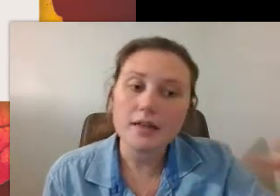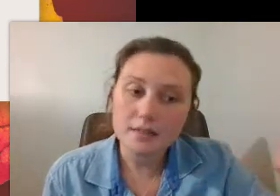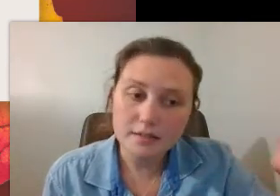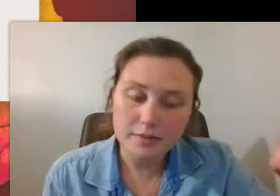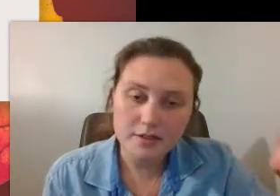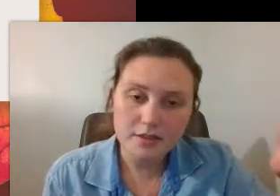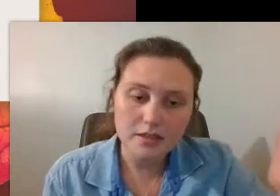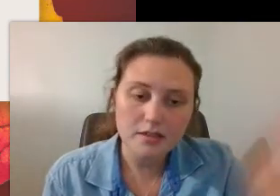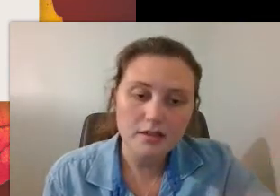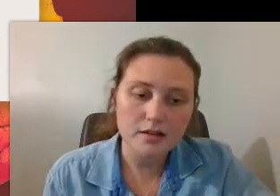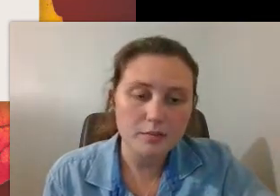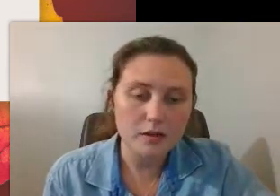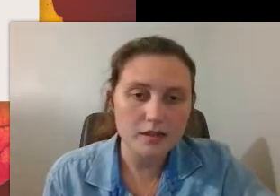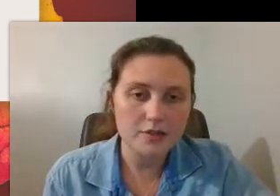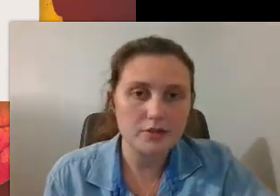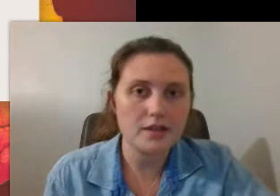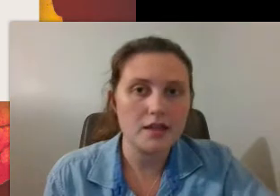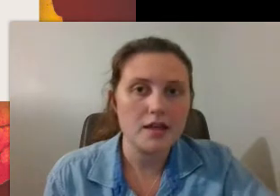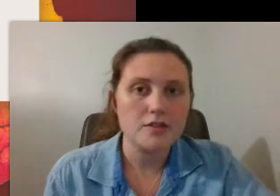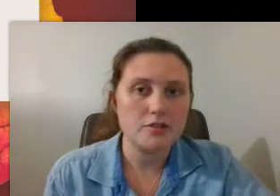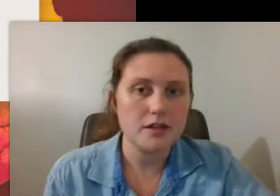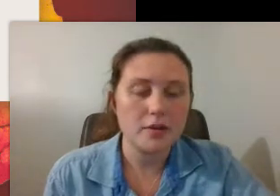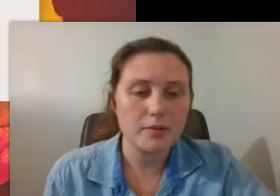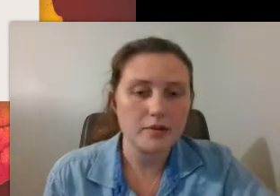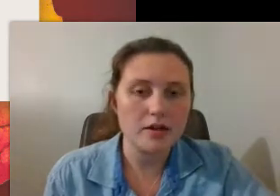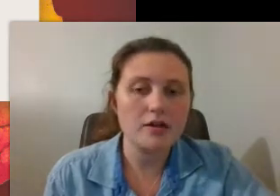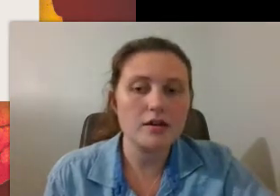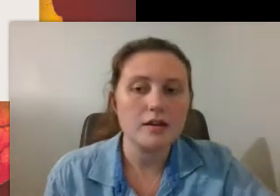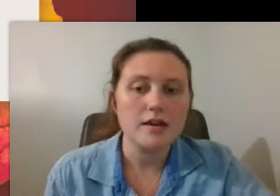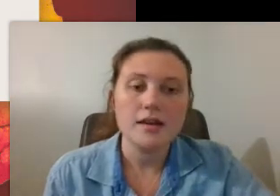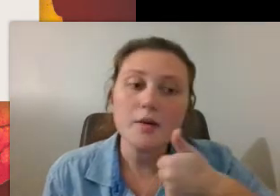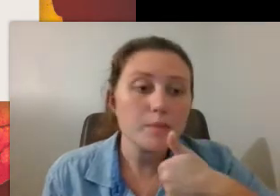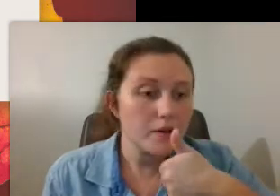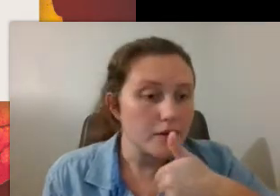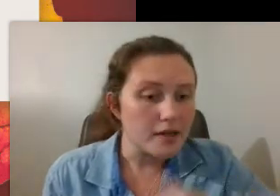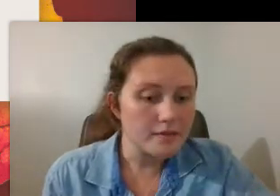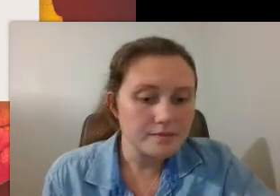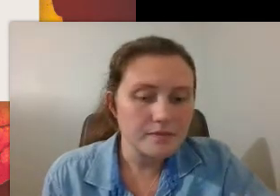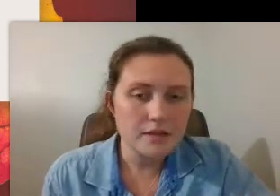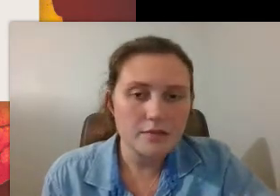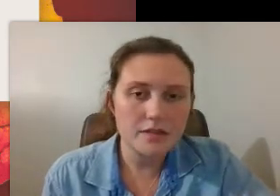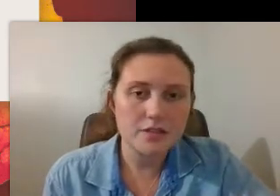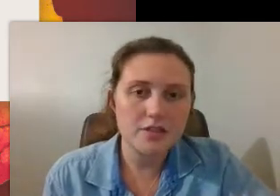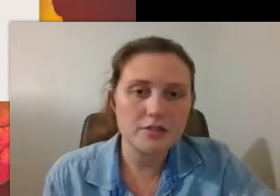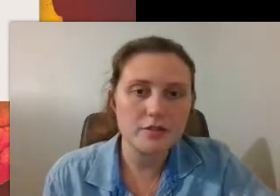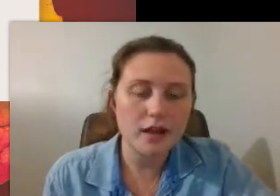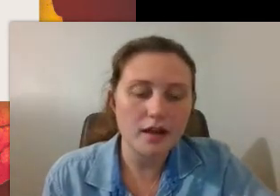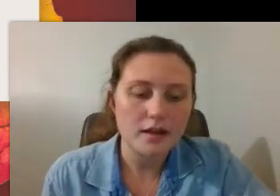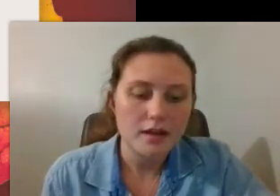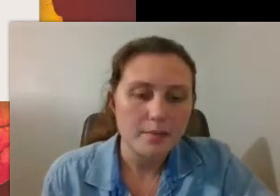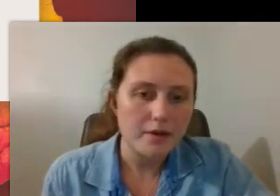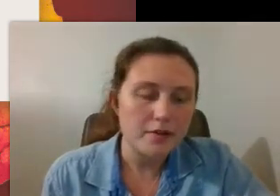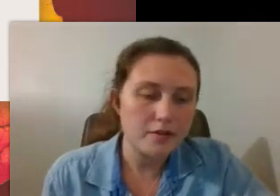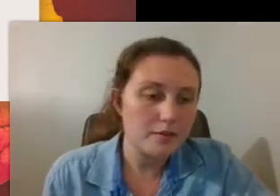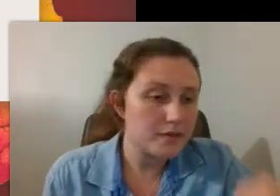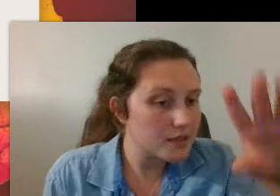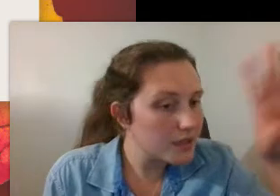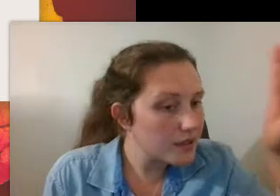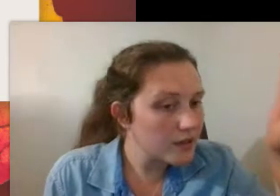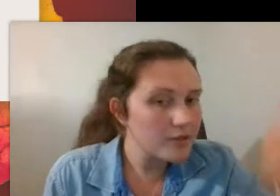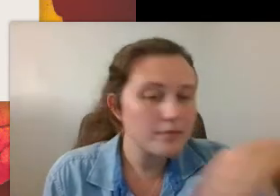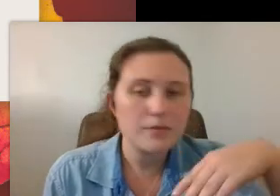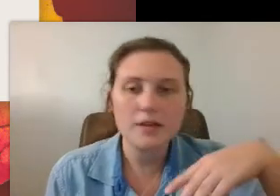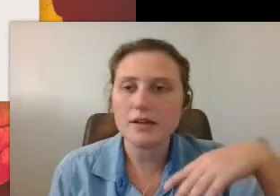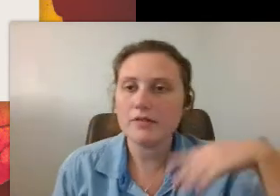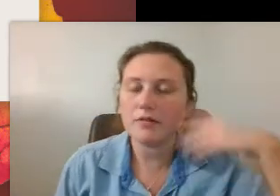to practice in person while I do it, just to help you along, that would be great. I suggest you do that, but I know you're going to be